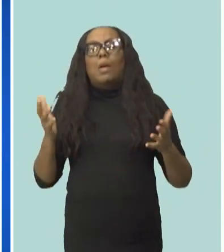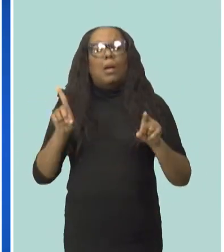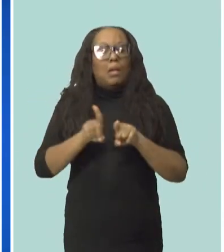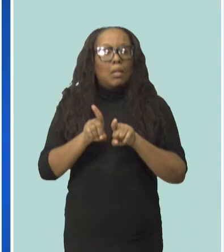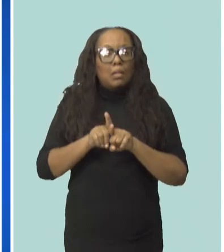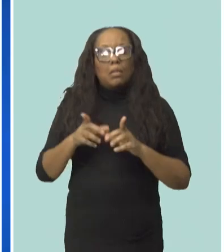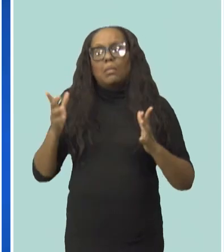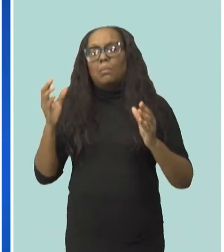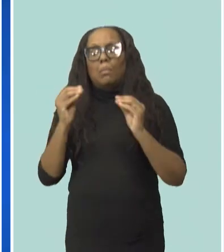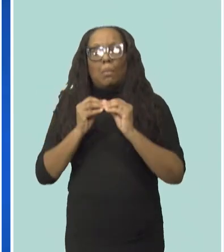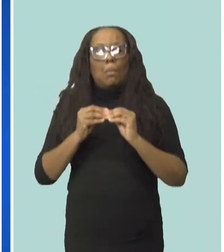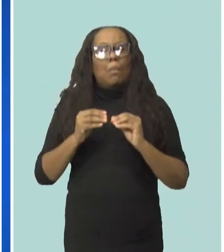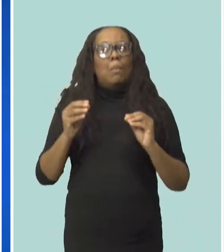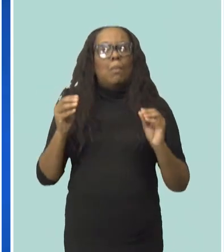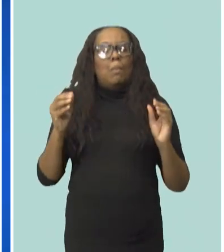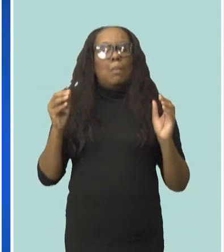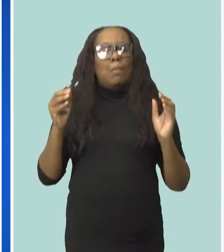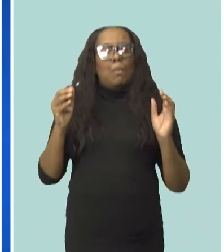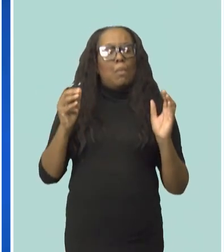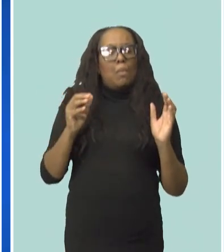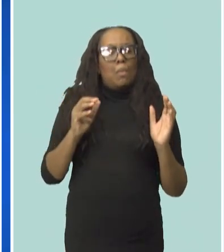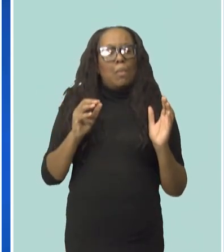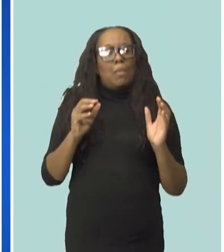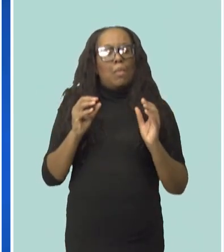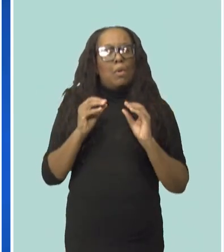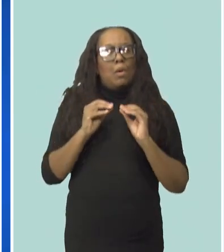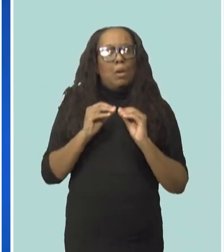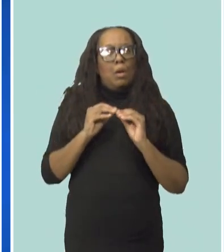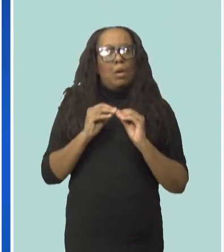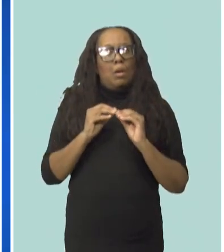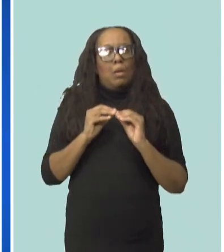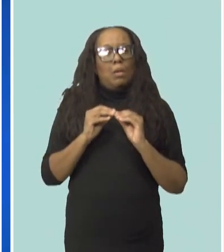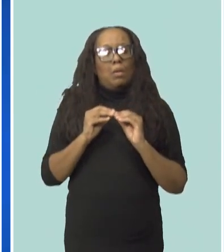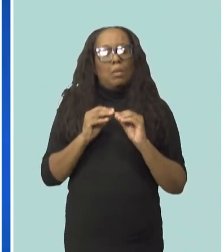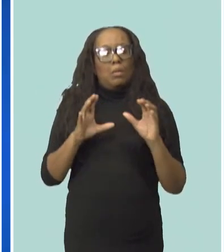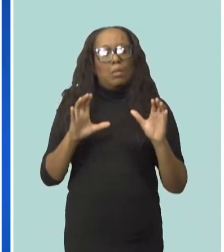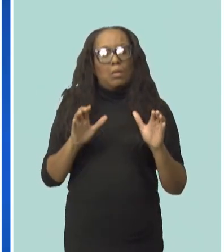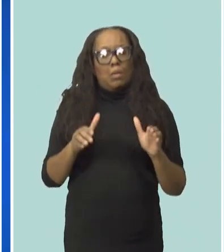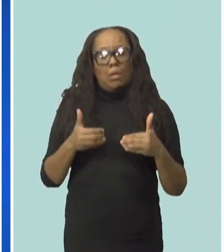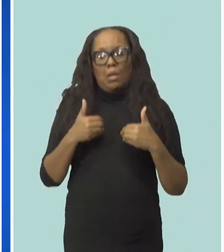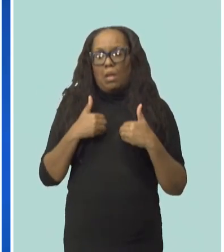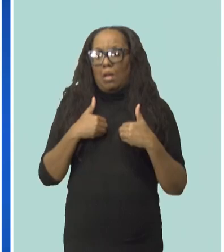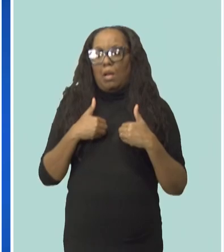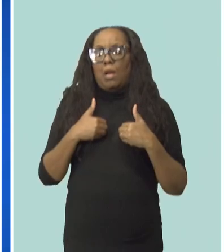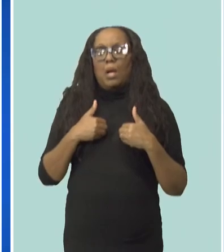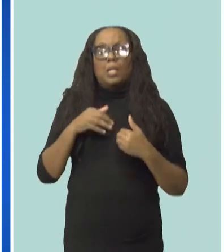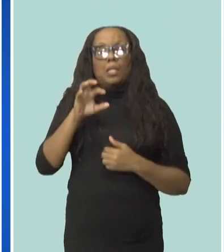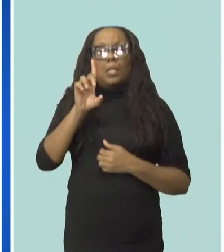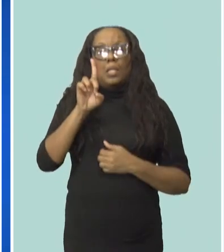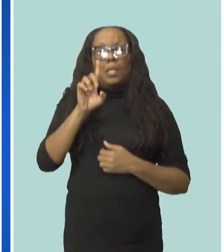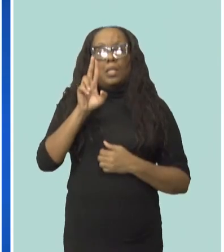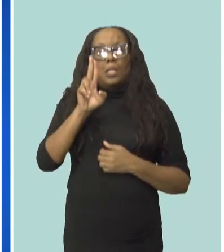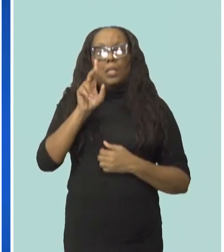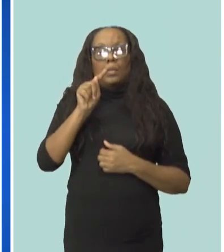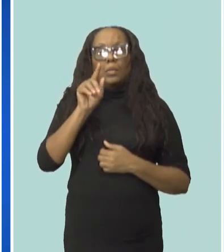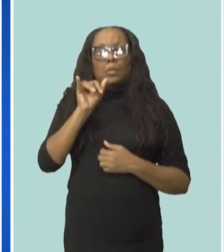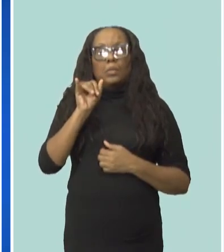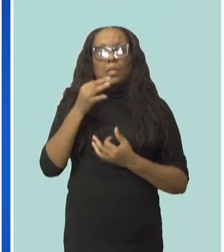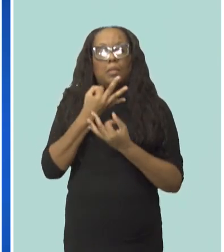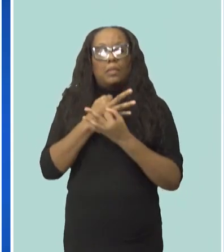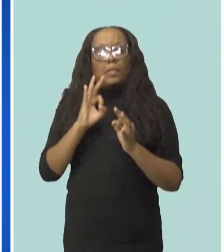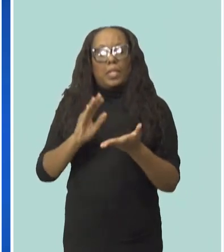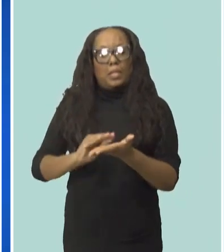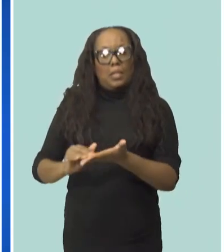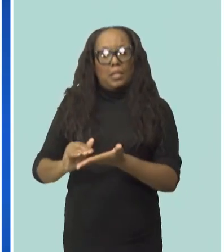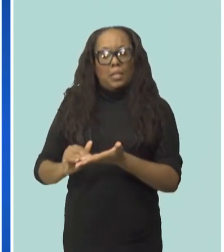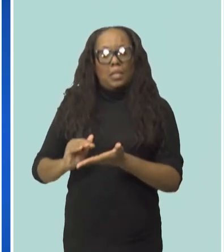had more bands taking the duty-free concessions and the waivers this year in terms of the imports. That would have saved us a lot of